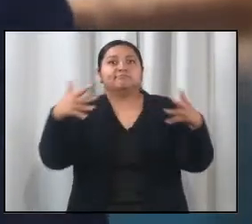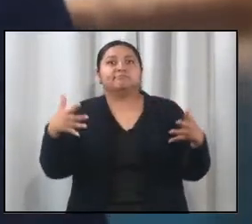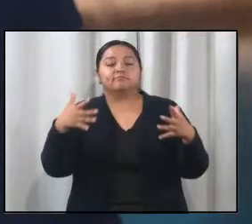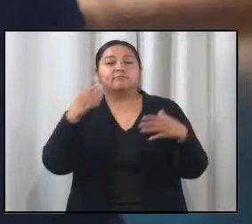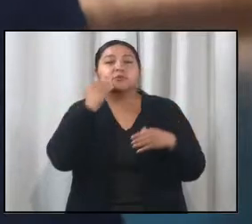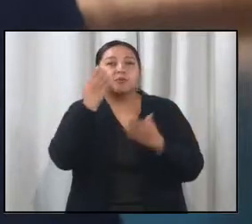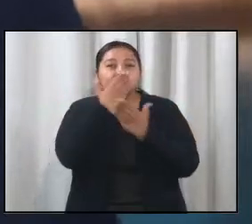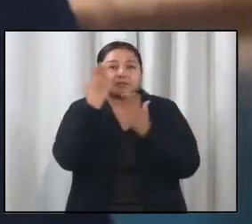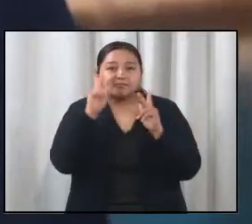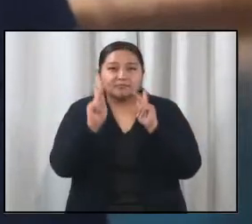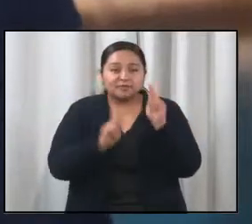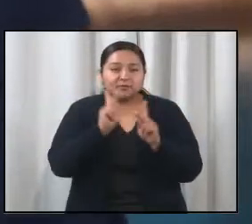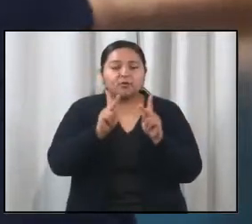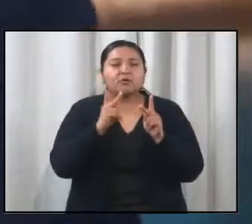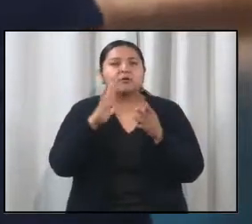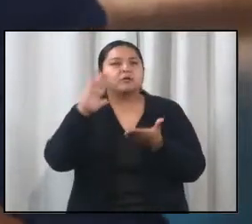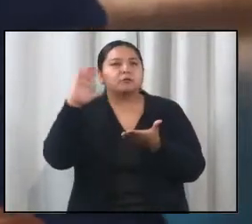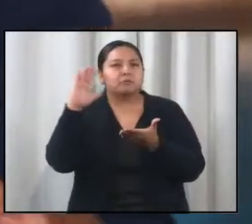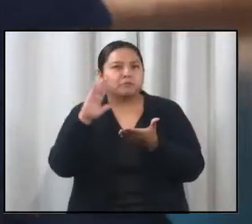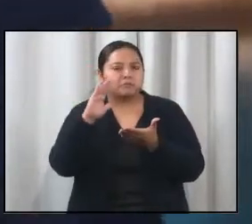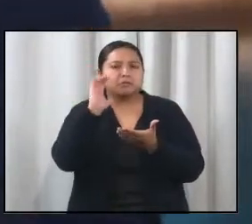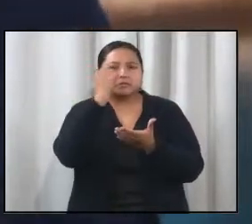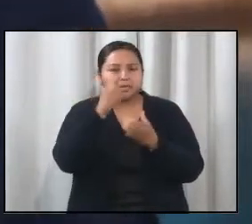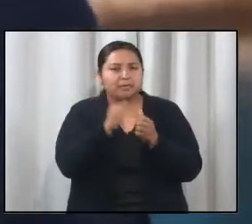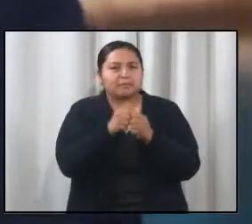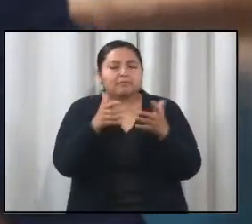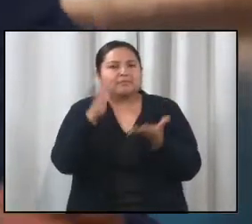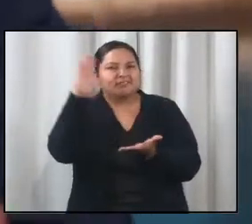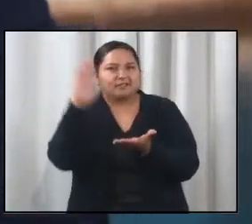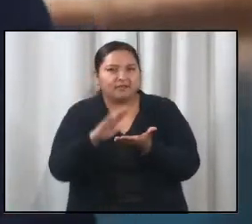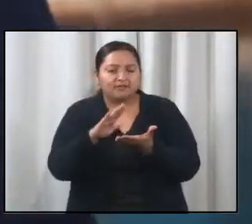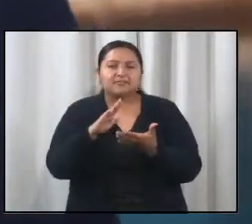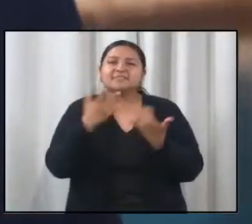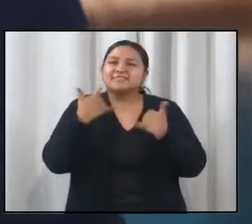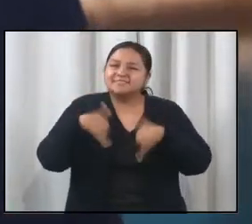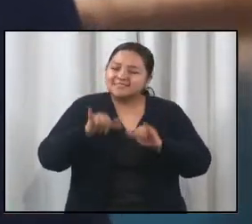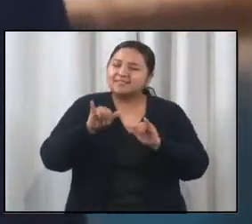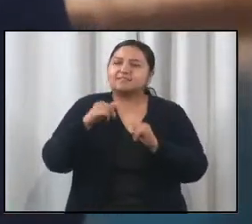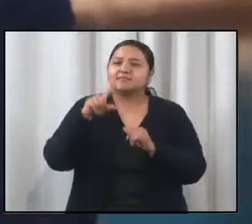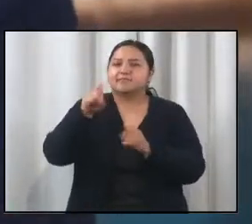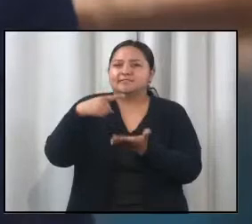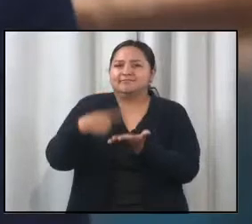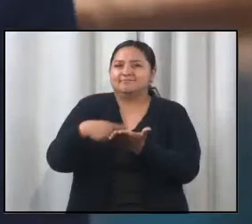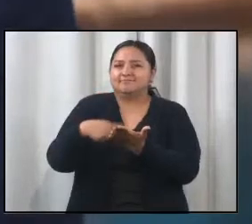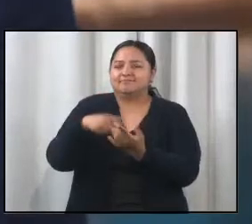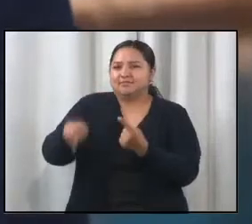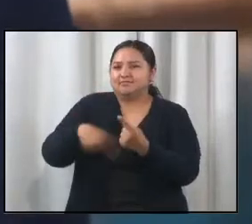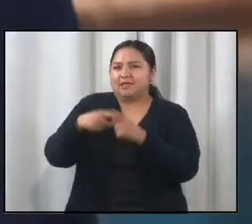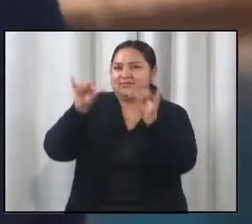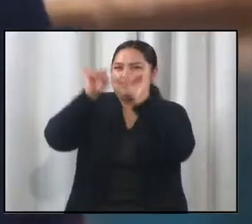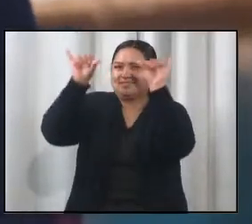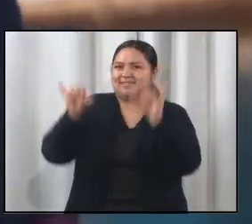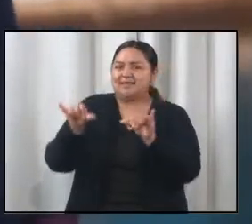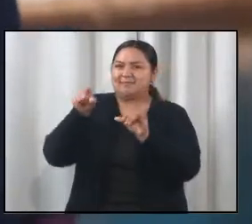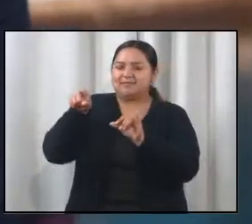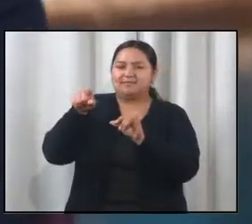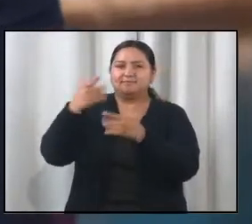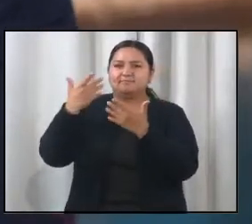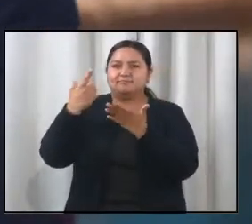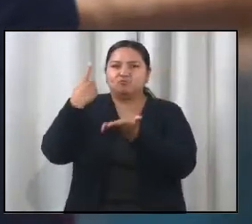remain focused on the urgent need to address the systemic causes of homelessness. It tells us a lot, and we'll hear a little bit about what the data